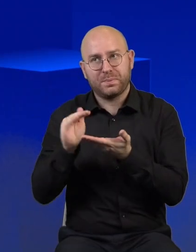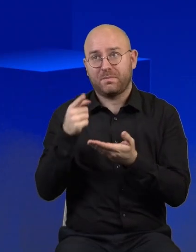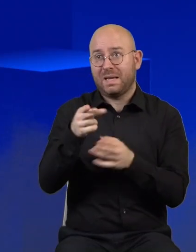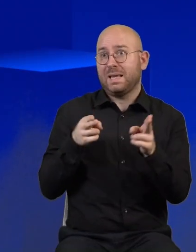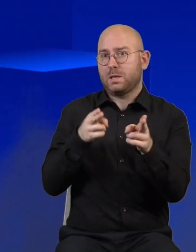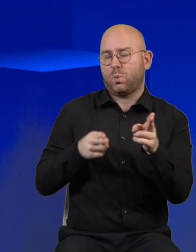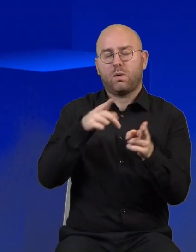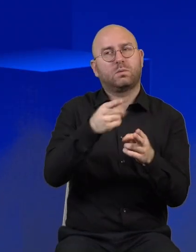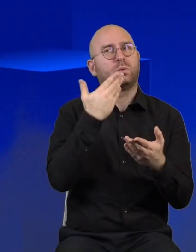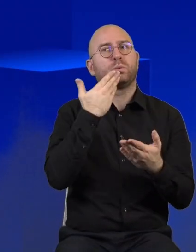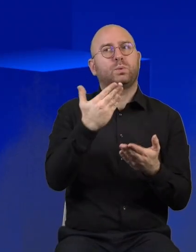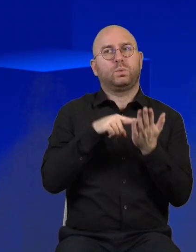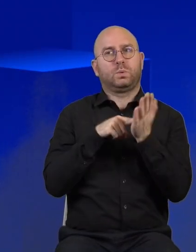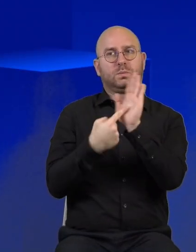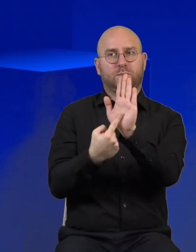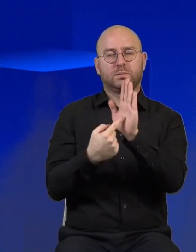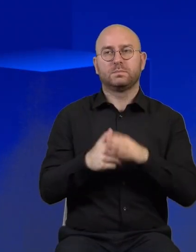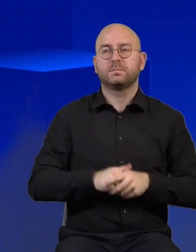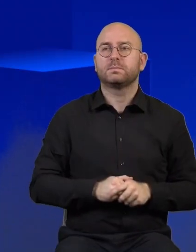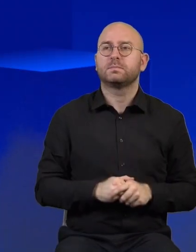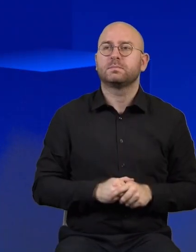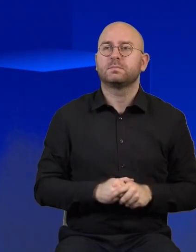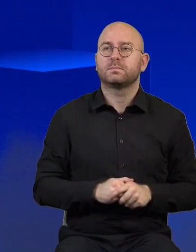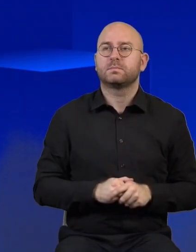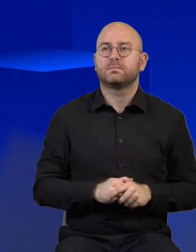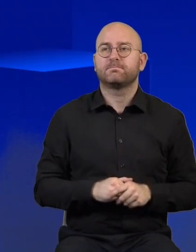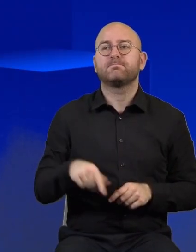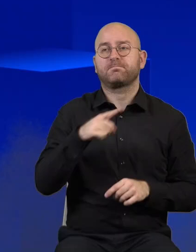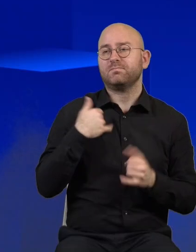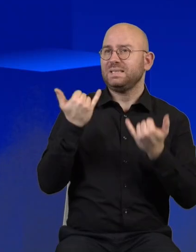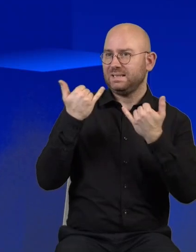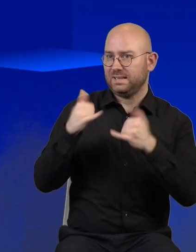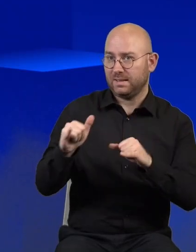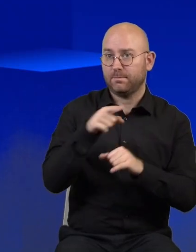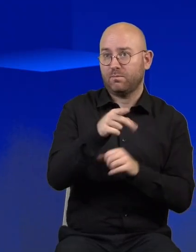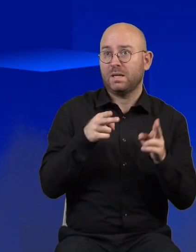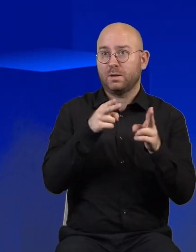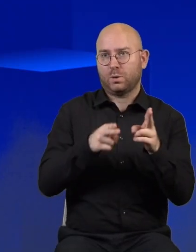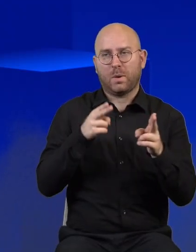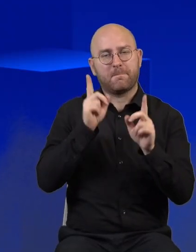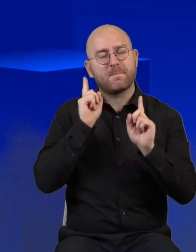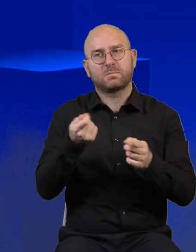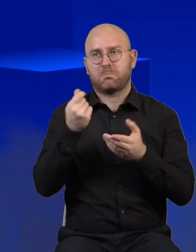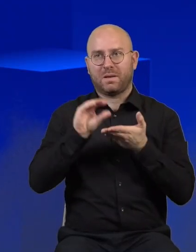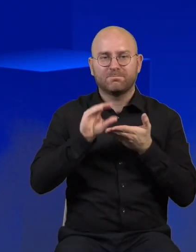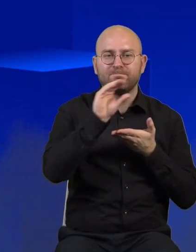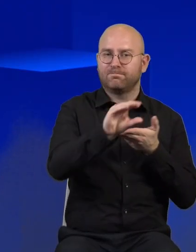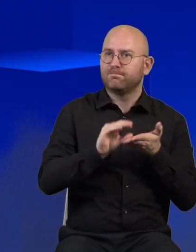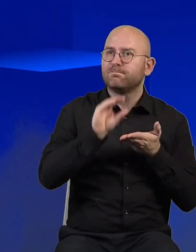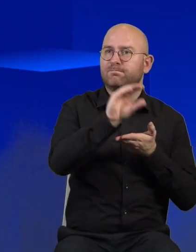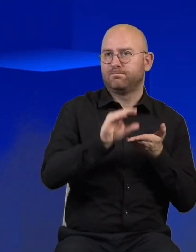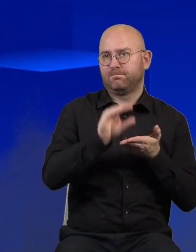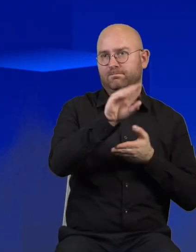area there is a lot of development still needed, because the rail speed